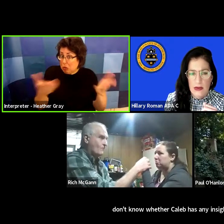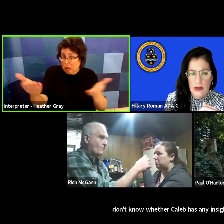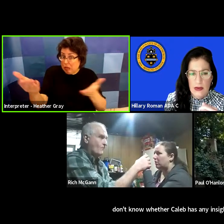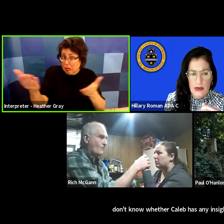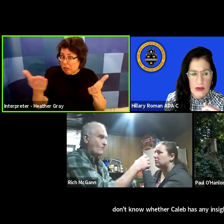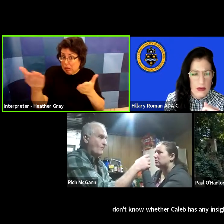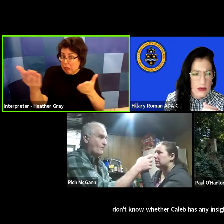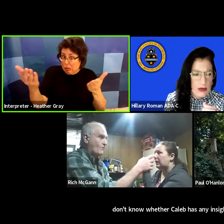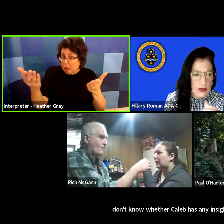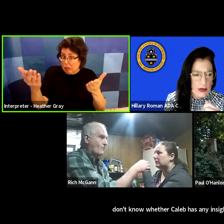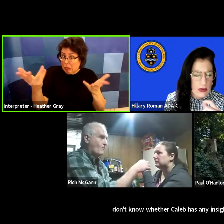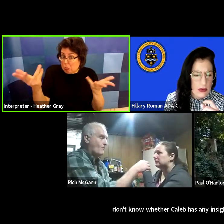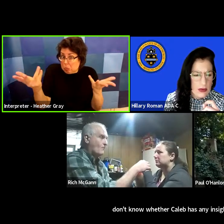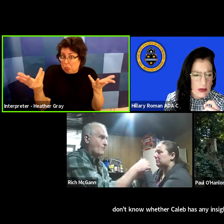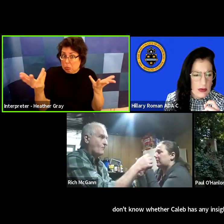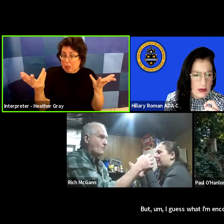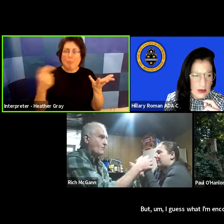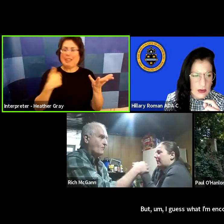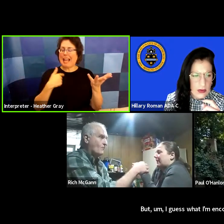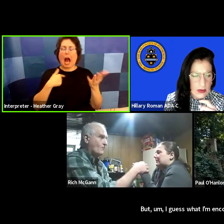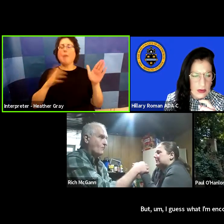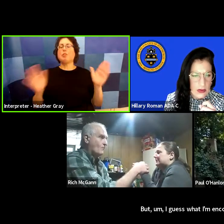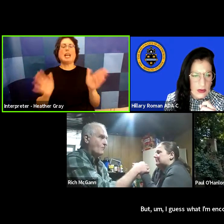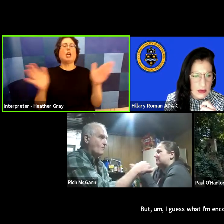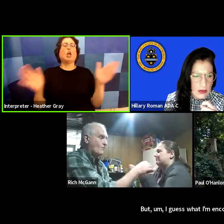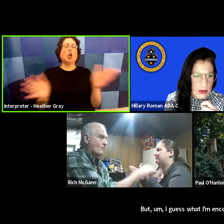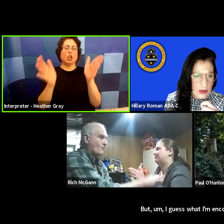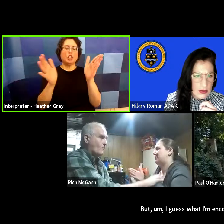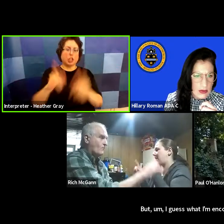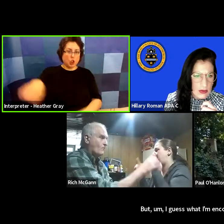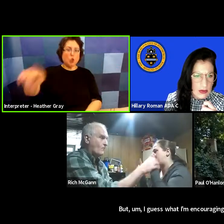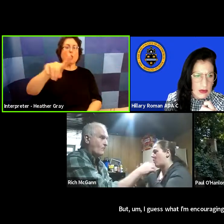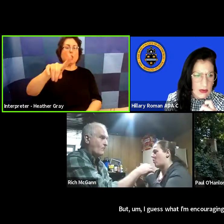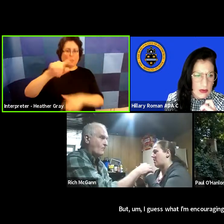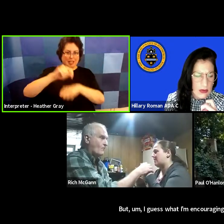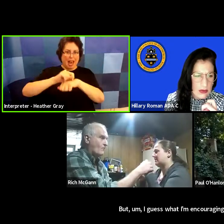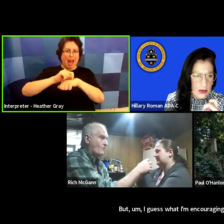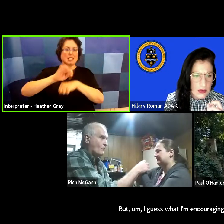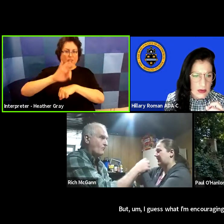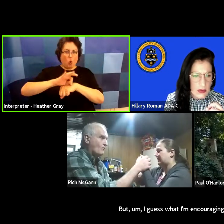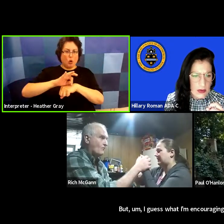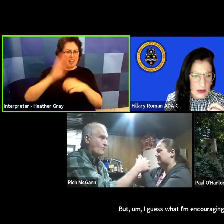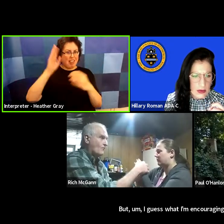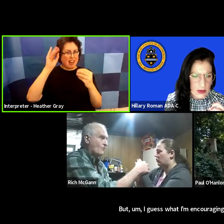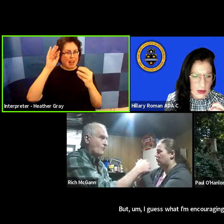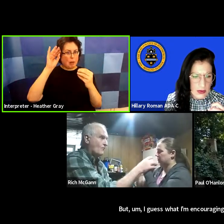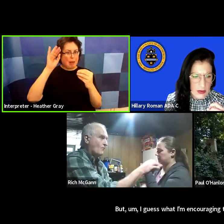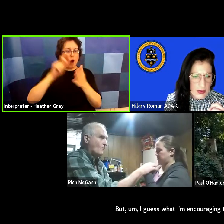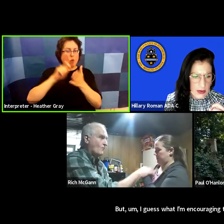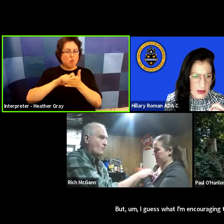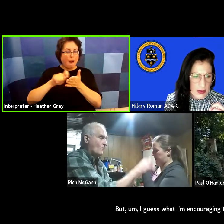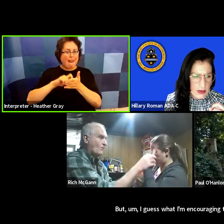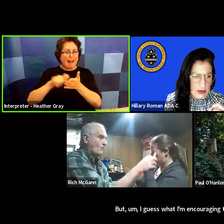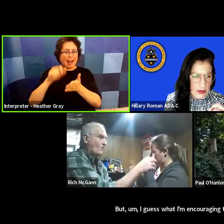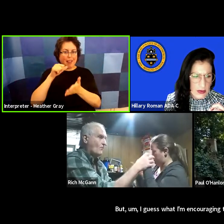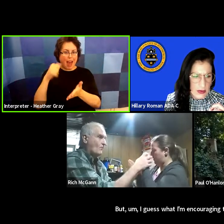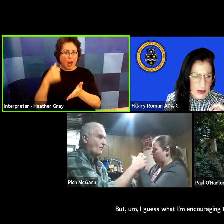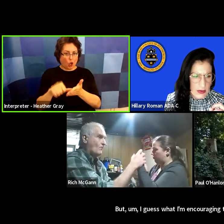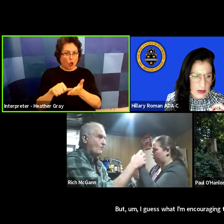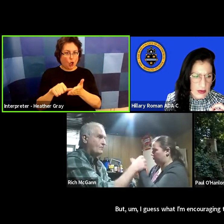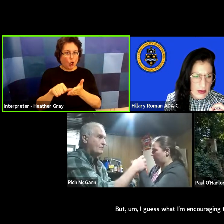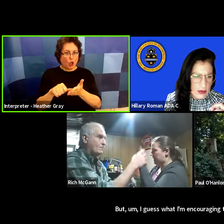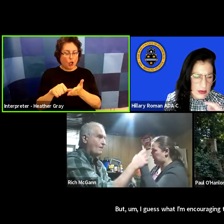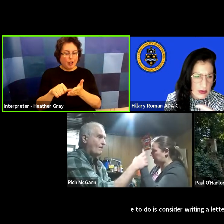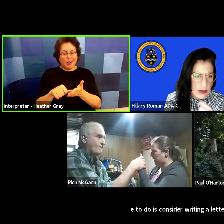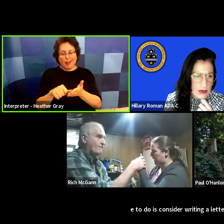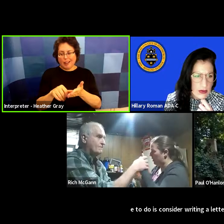But I guess what I'm encouraging the task force to do is consider writing a letter kind